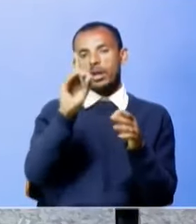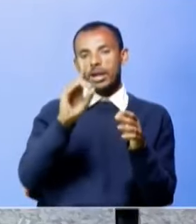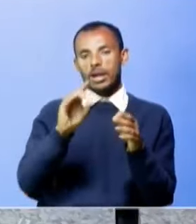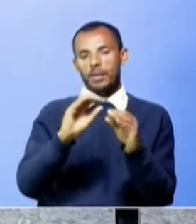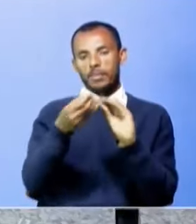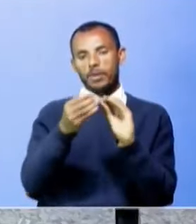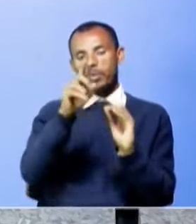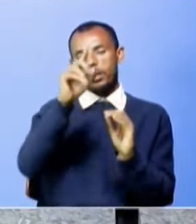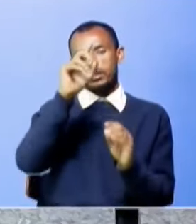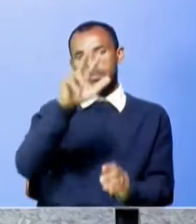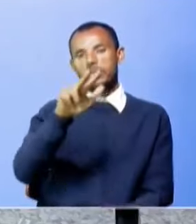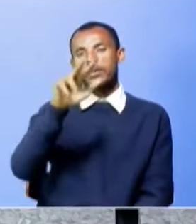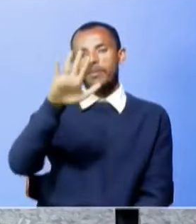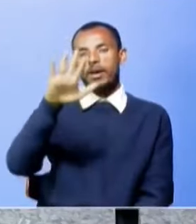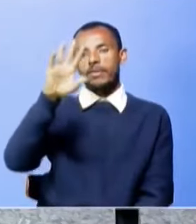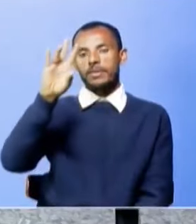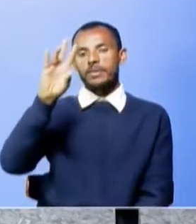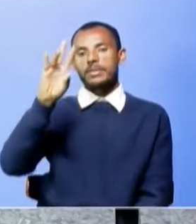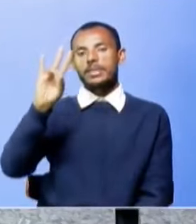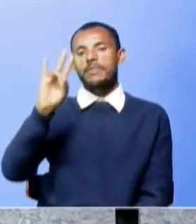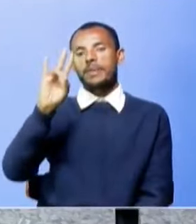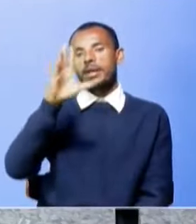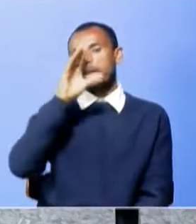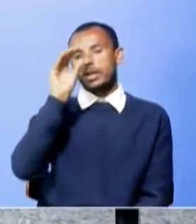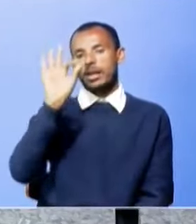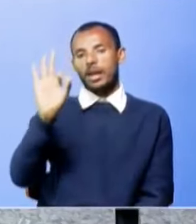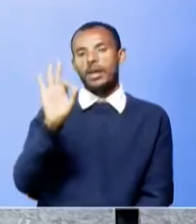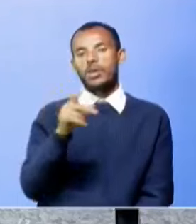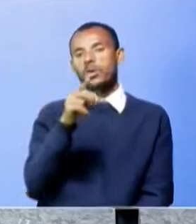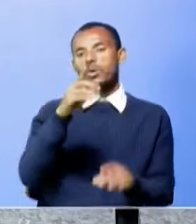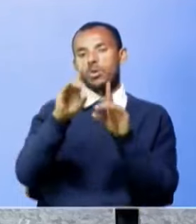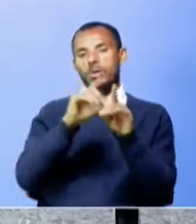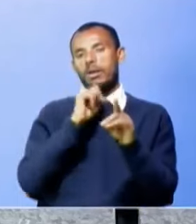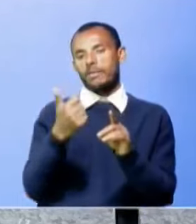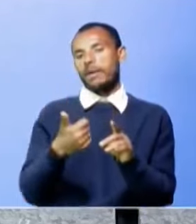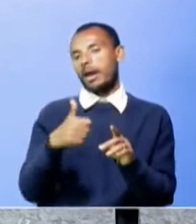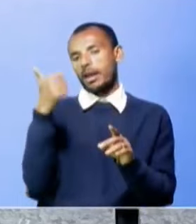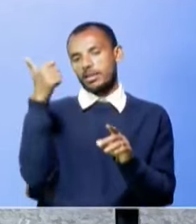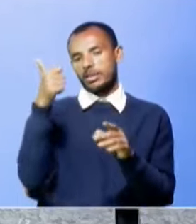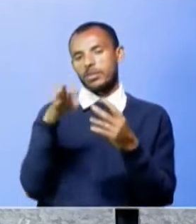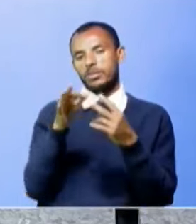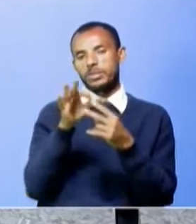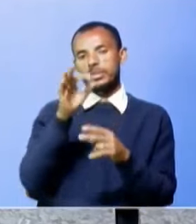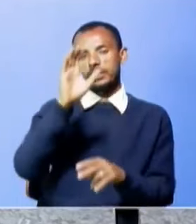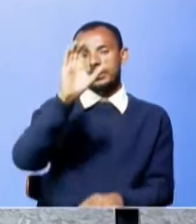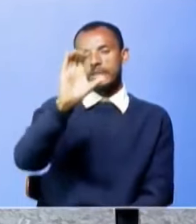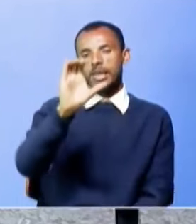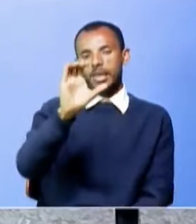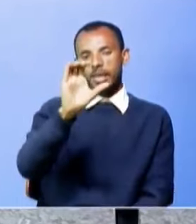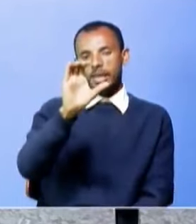5, 7, 9. Okay, you don't have any other option. The C case is,